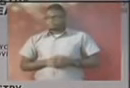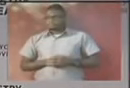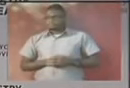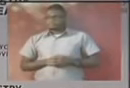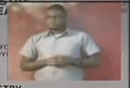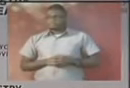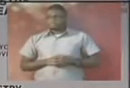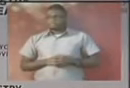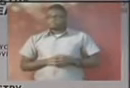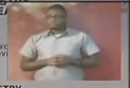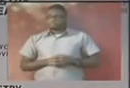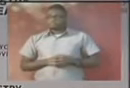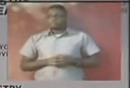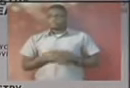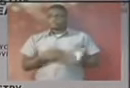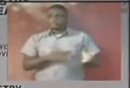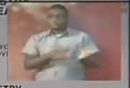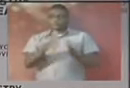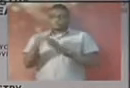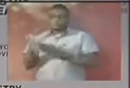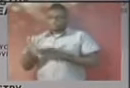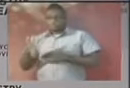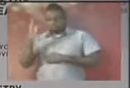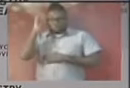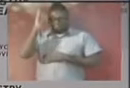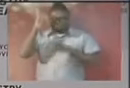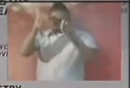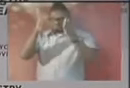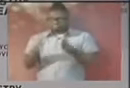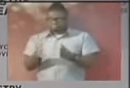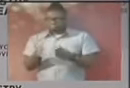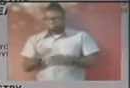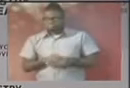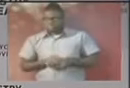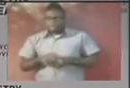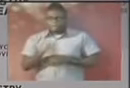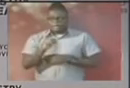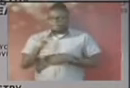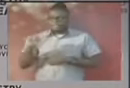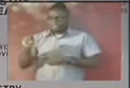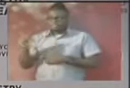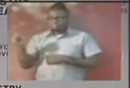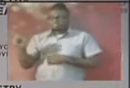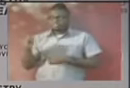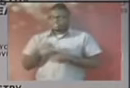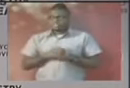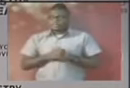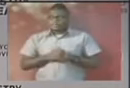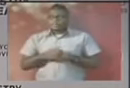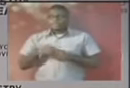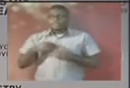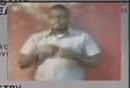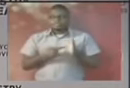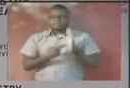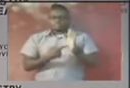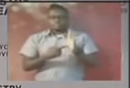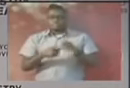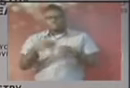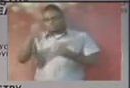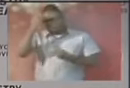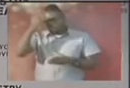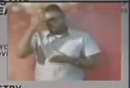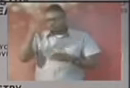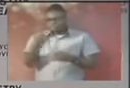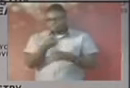hand you over to Professor Michelle Montai, who will present information on the safety and efficacy of the